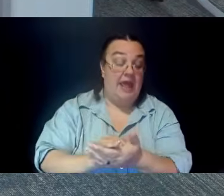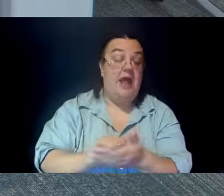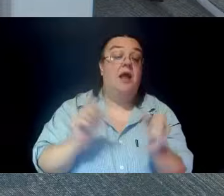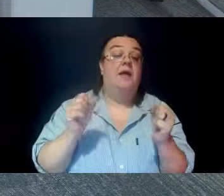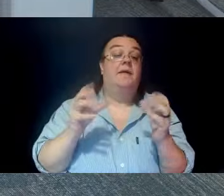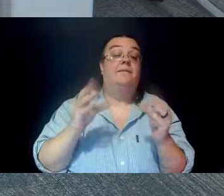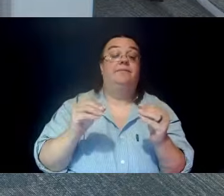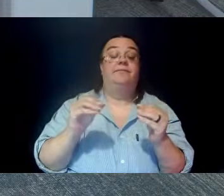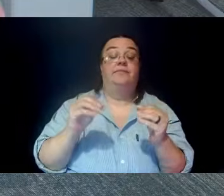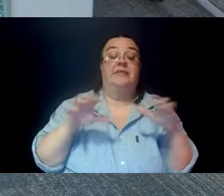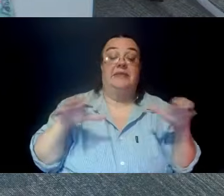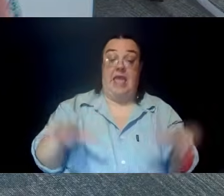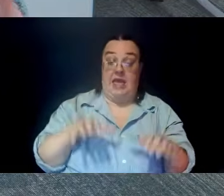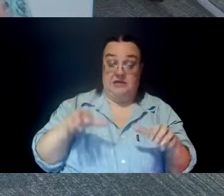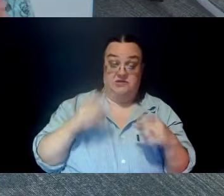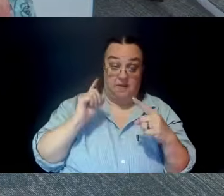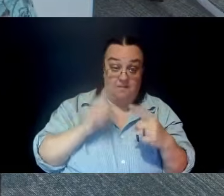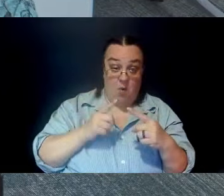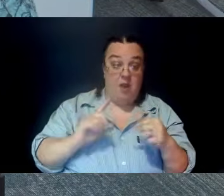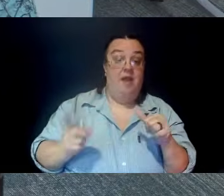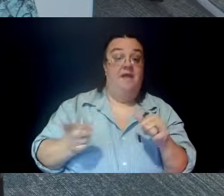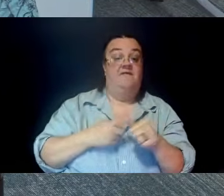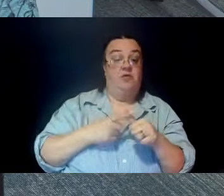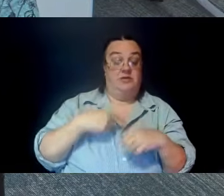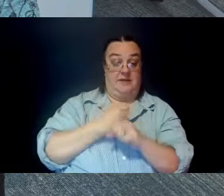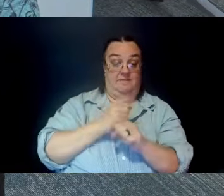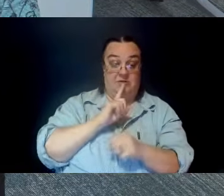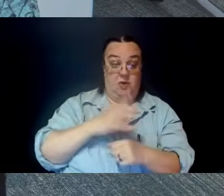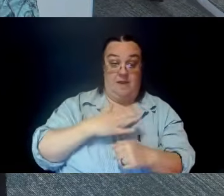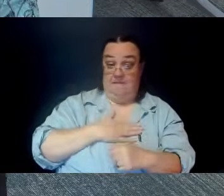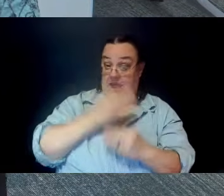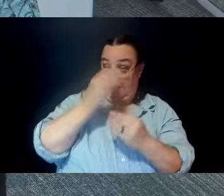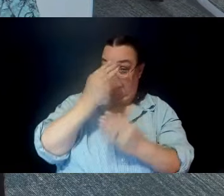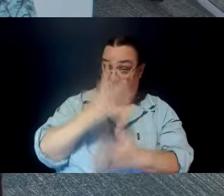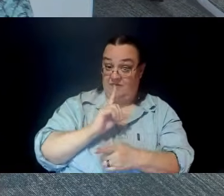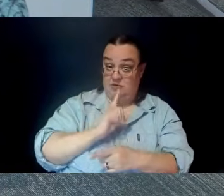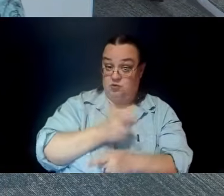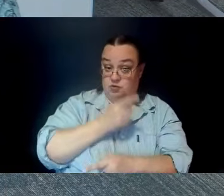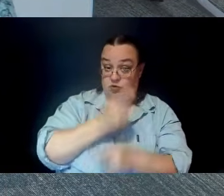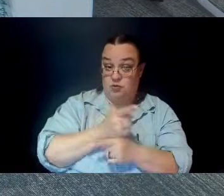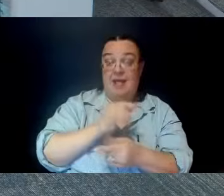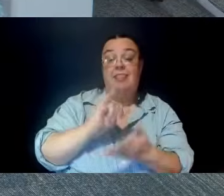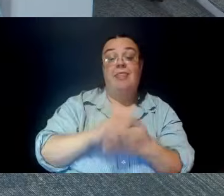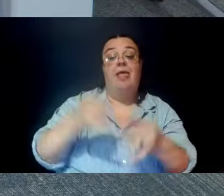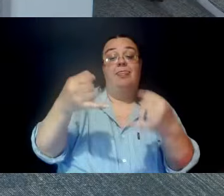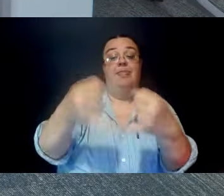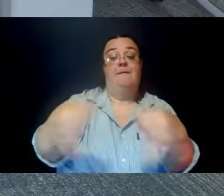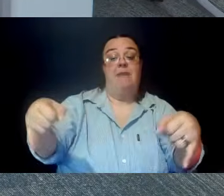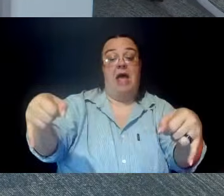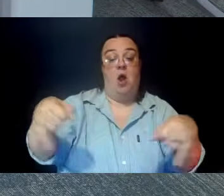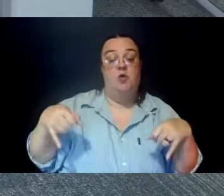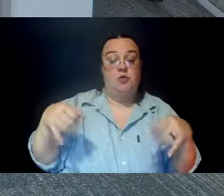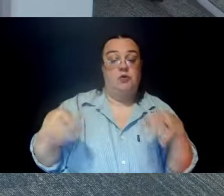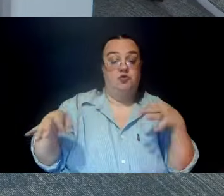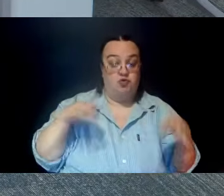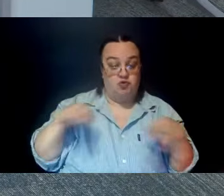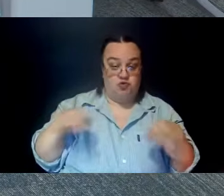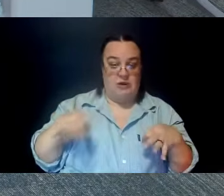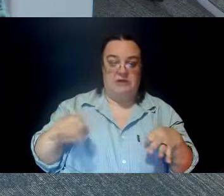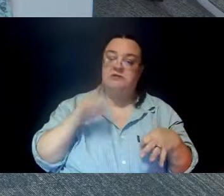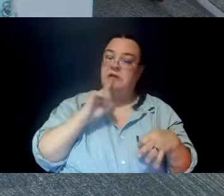the action points. First, make sure my information is correct, that the boundary description takes